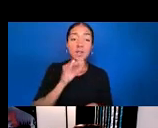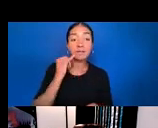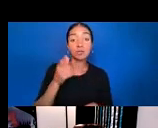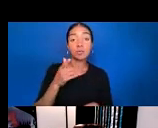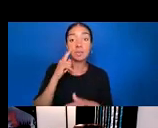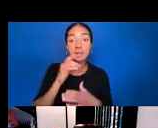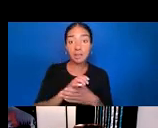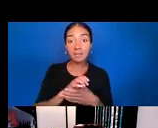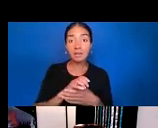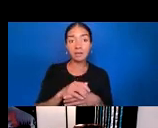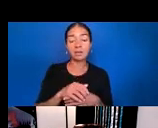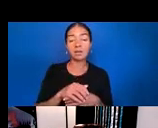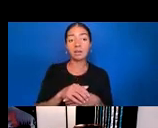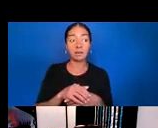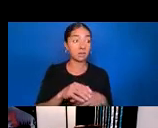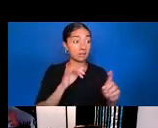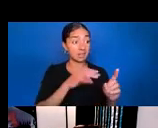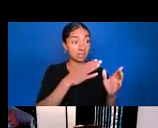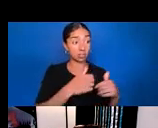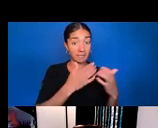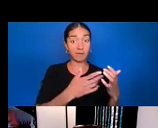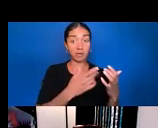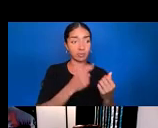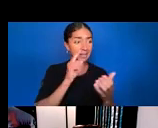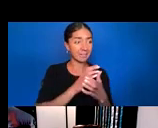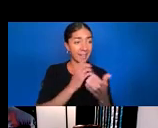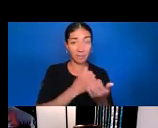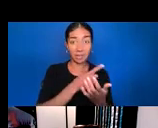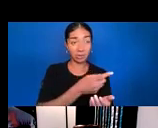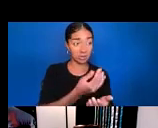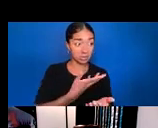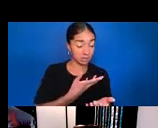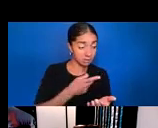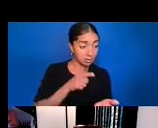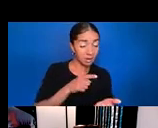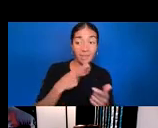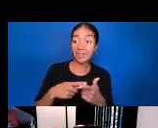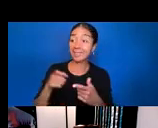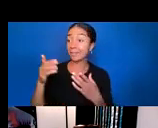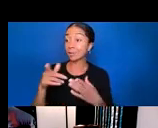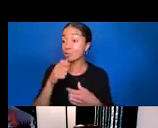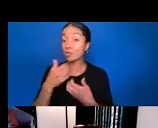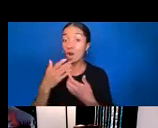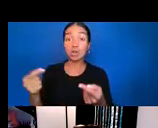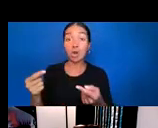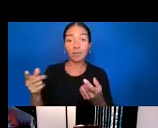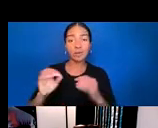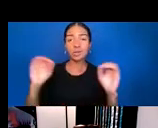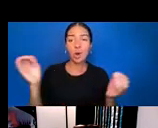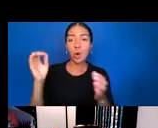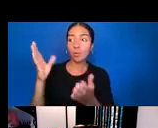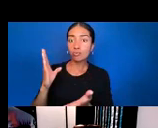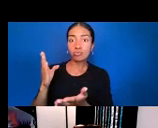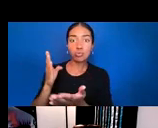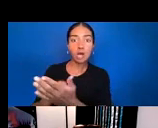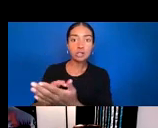mind everything somebody is telling you, and then there is no prosecution, or